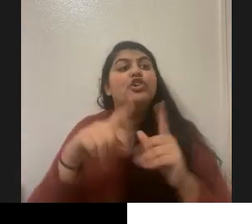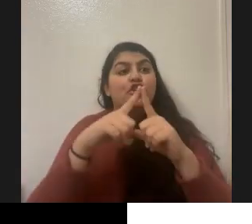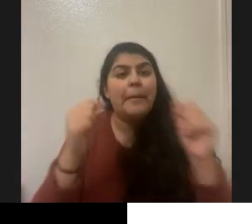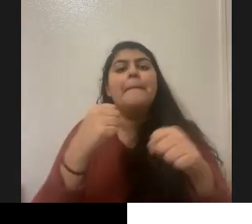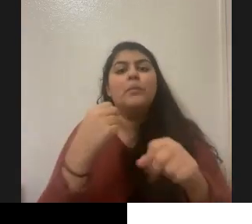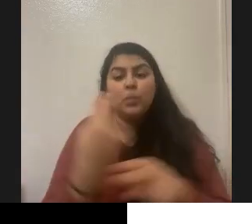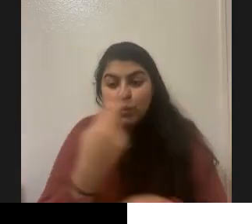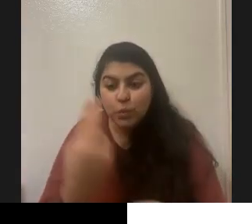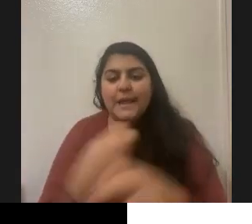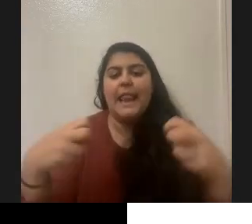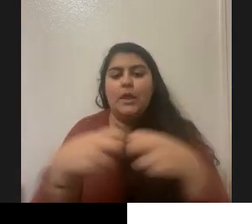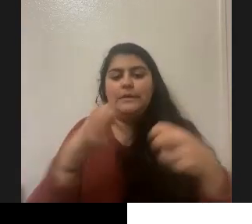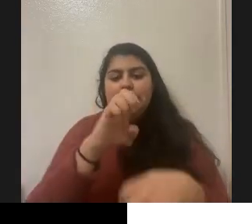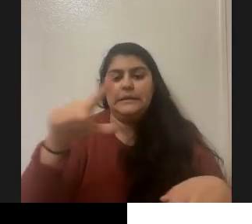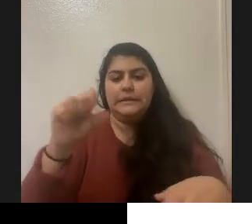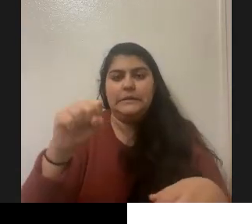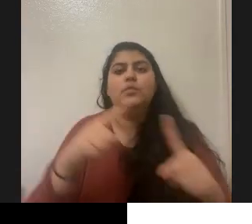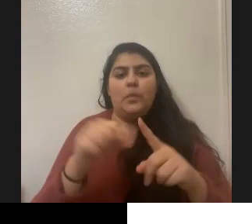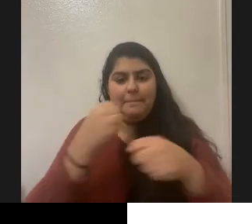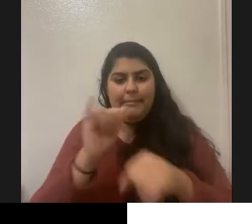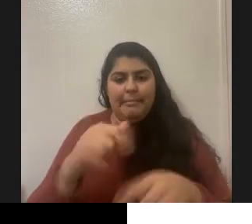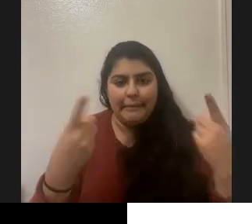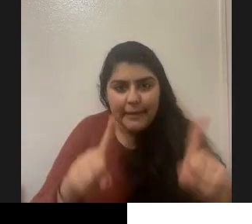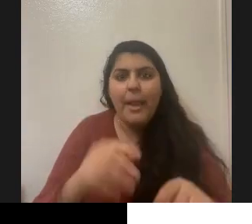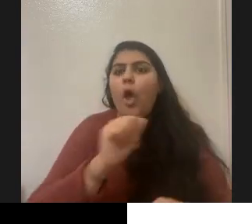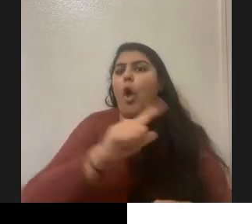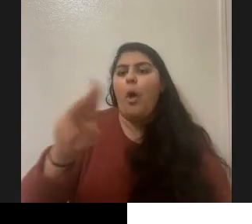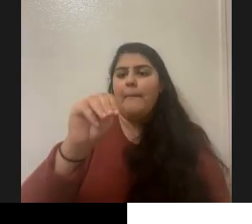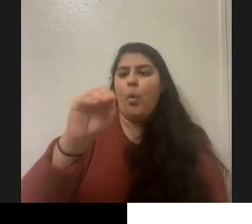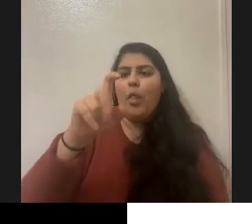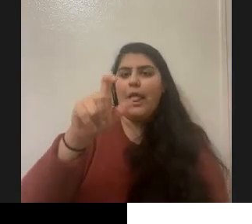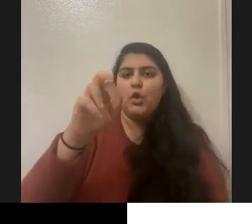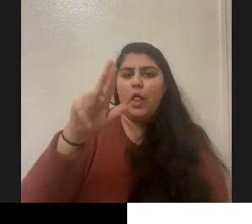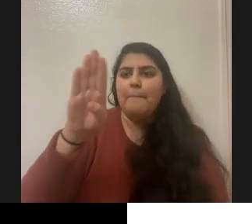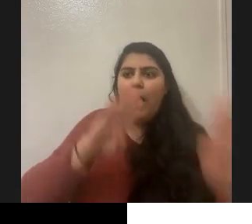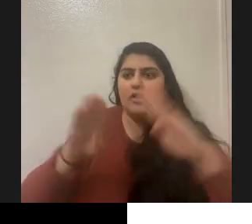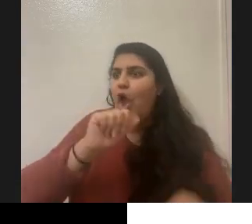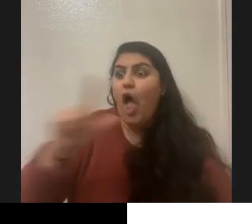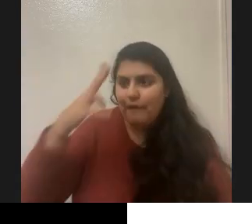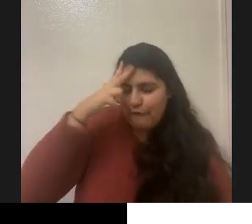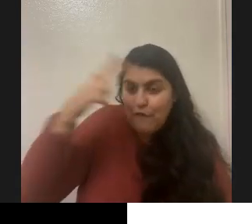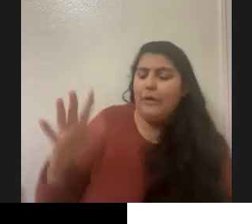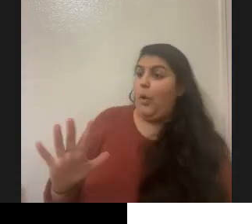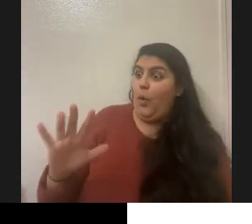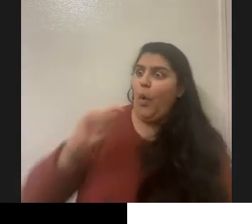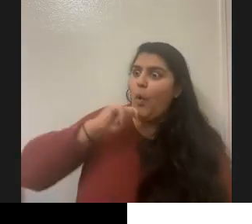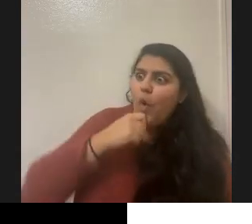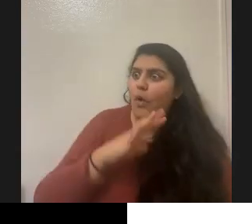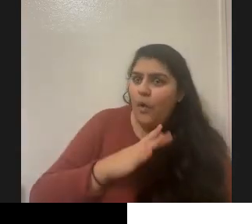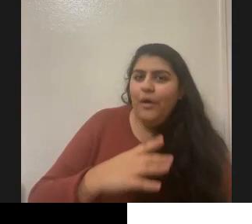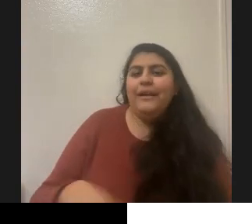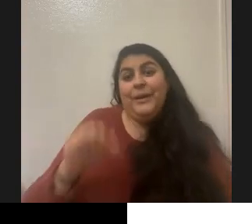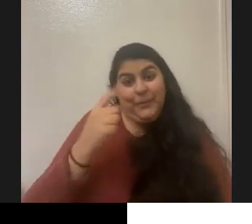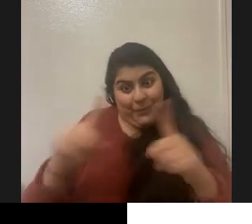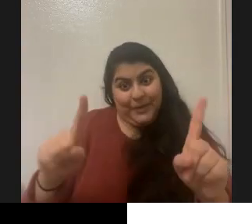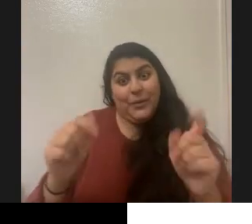shock happen. And all of the molecular biologists are just absolutely freaking out about it. That's It really works. cool. Like, eels could